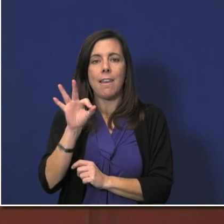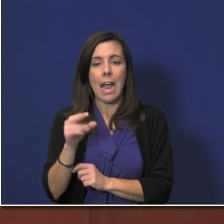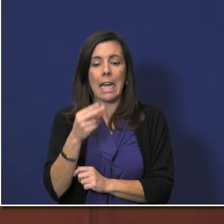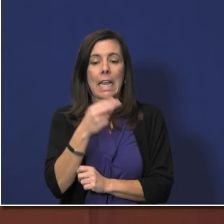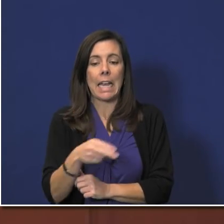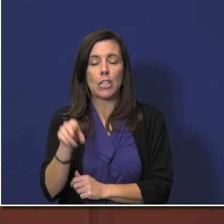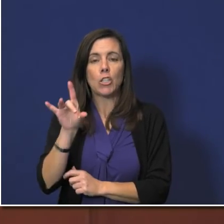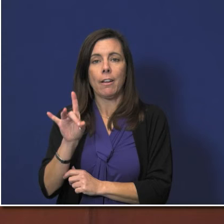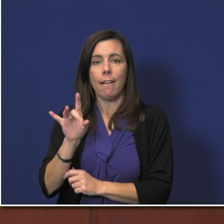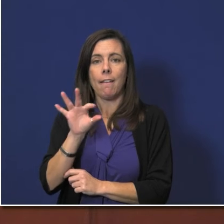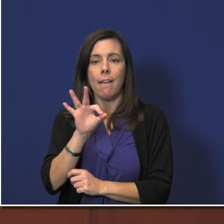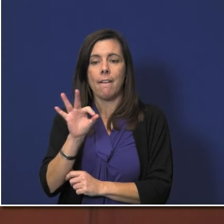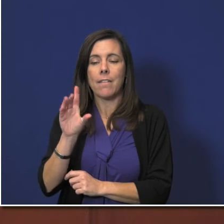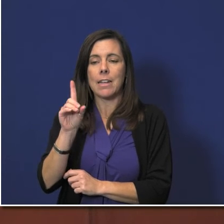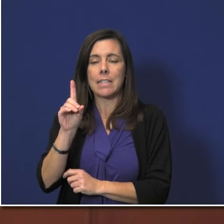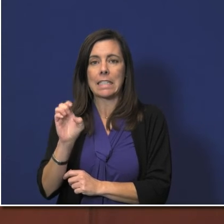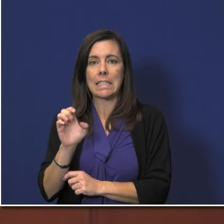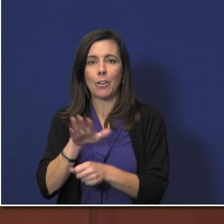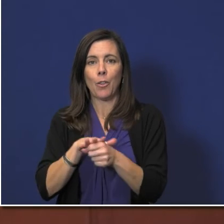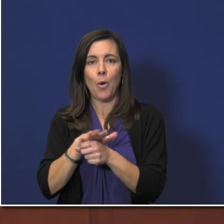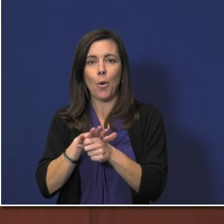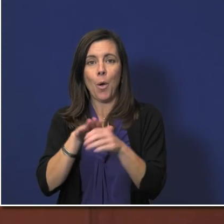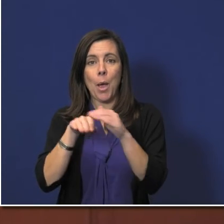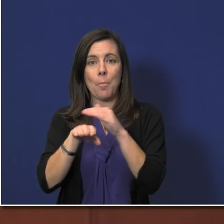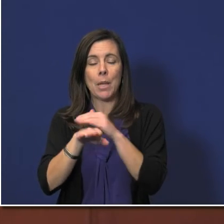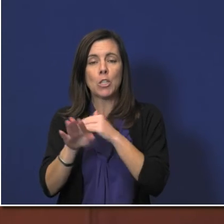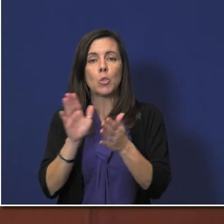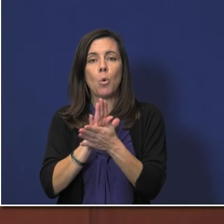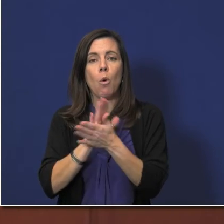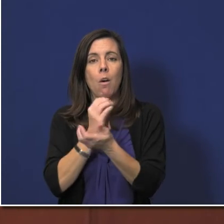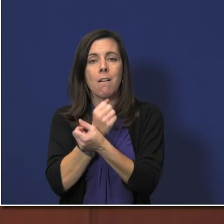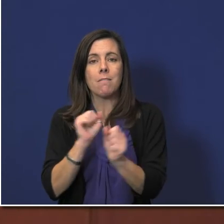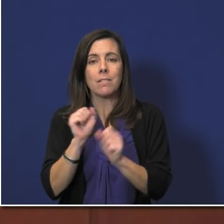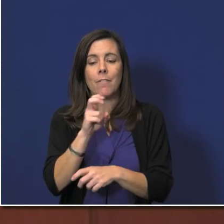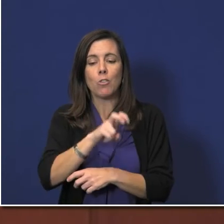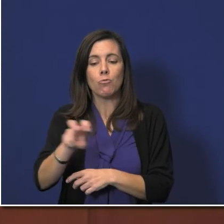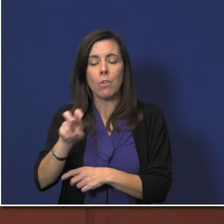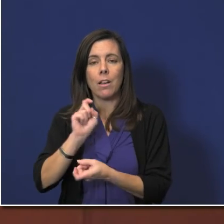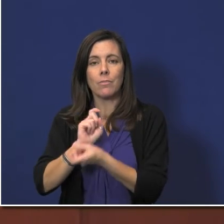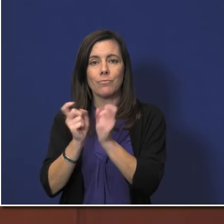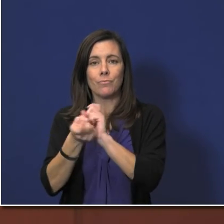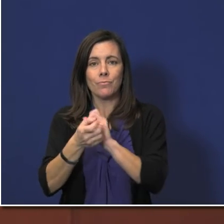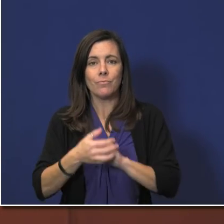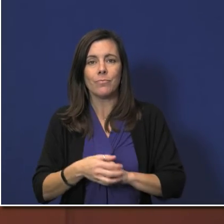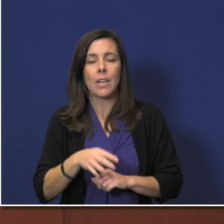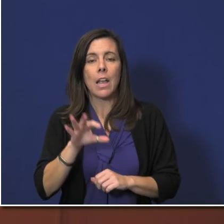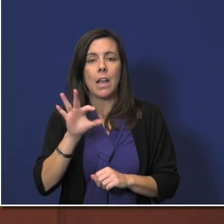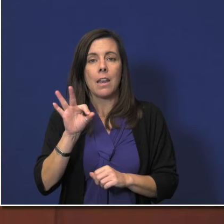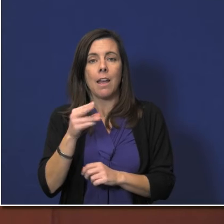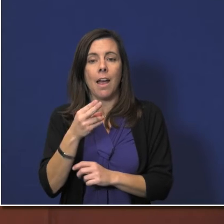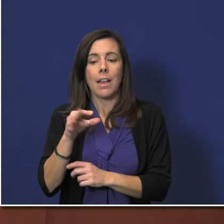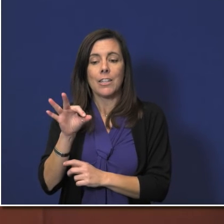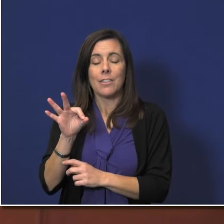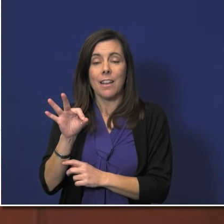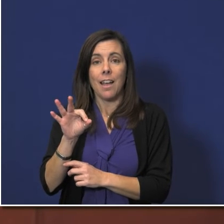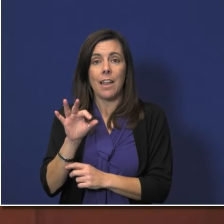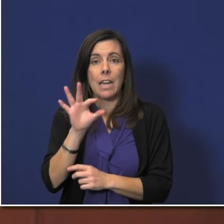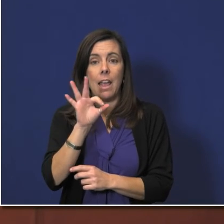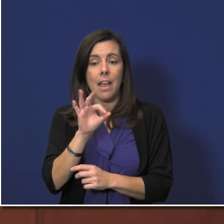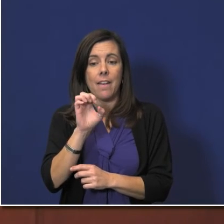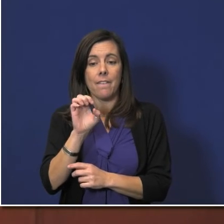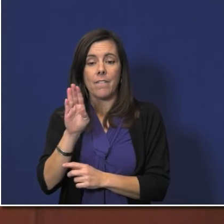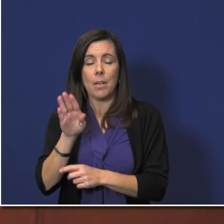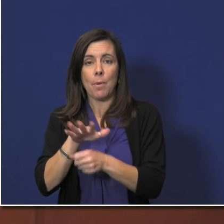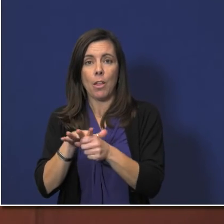9H8, FDE local admissions, school safety transfers are revised. 9H9, FEB